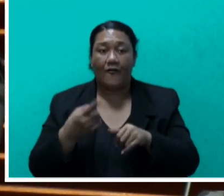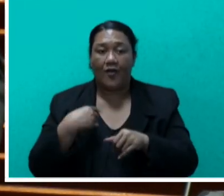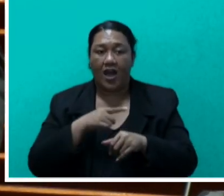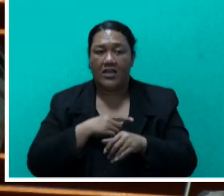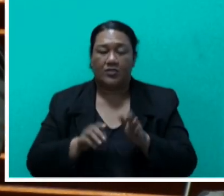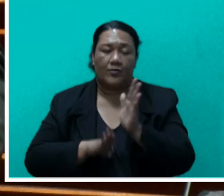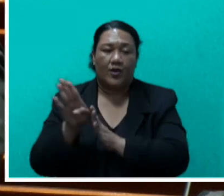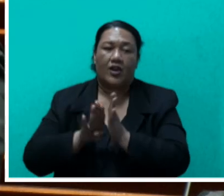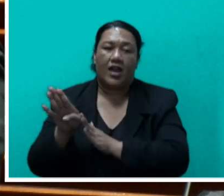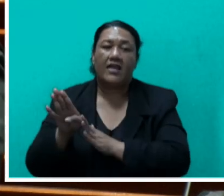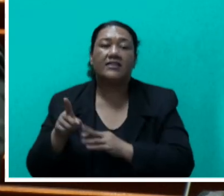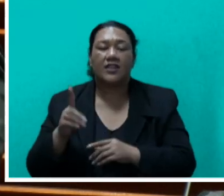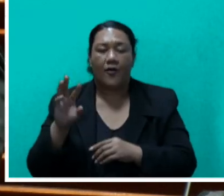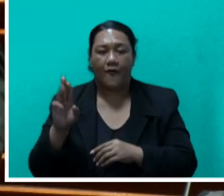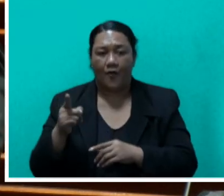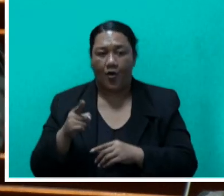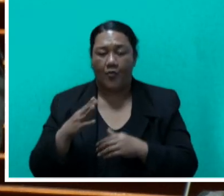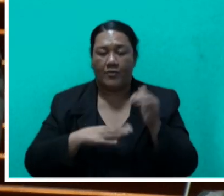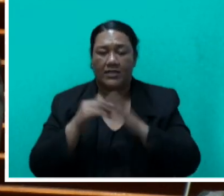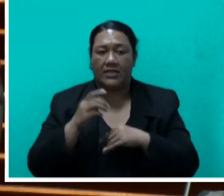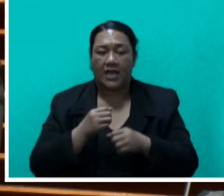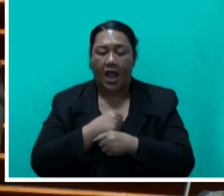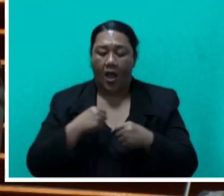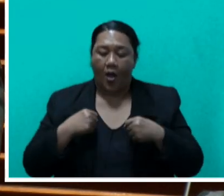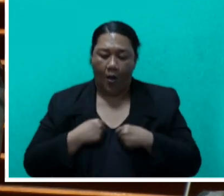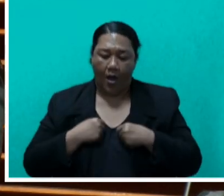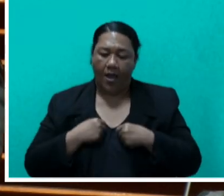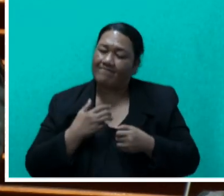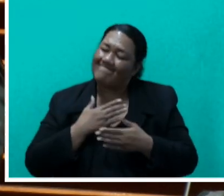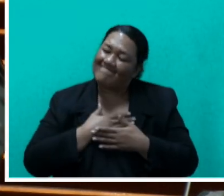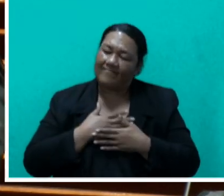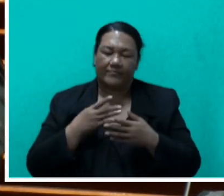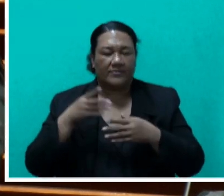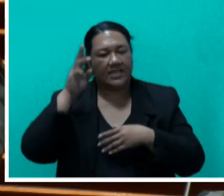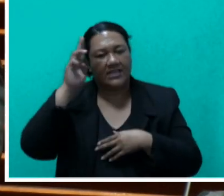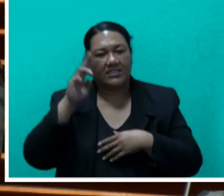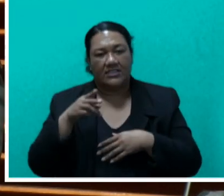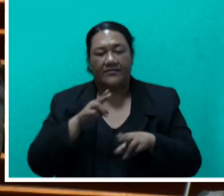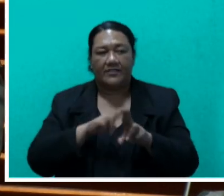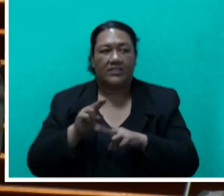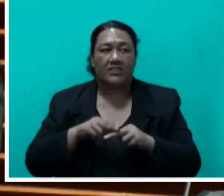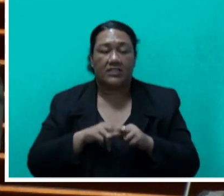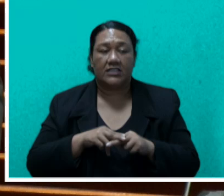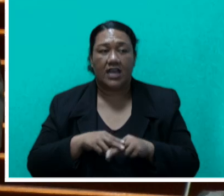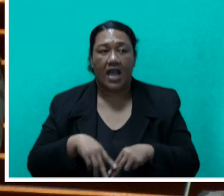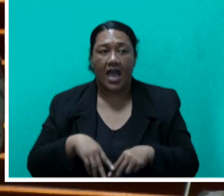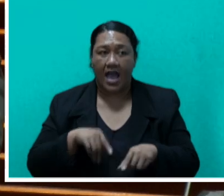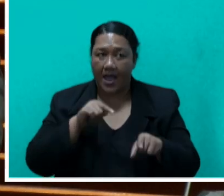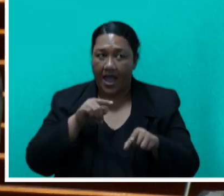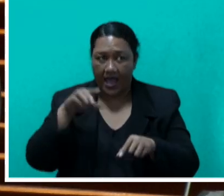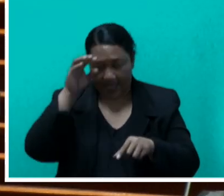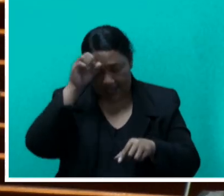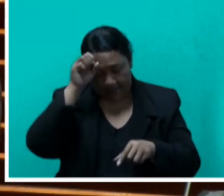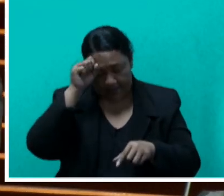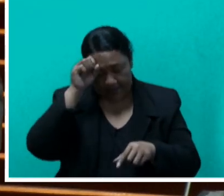our beloved nation. I believe, Mr. Speaker, sir, most, if not all of us in this August House would